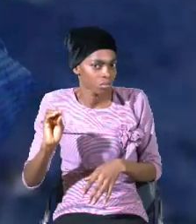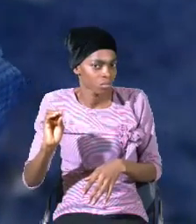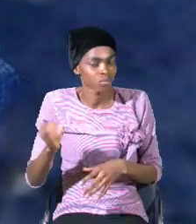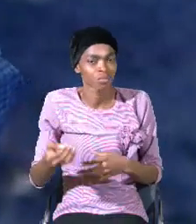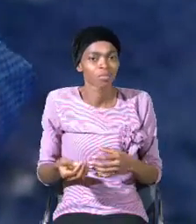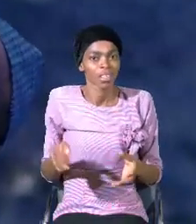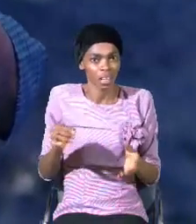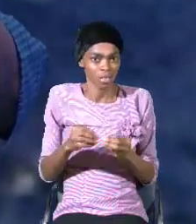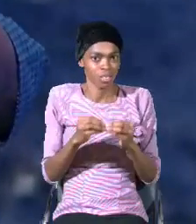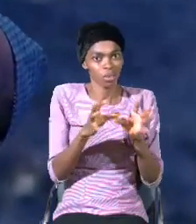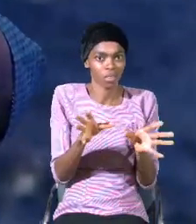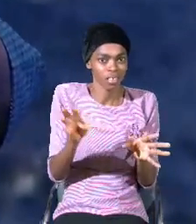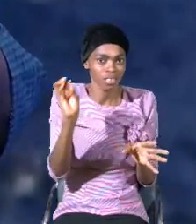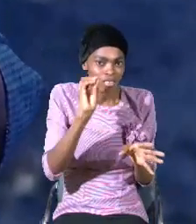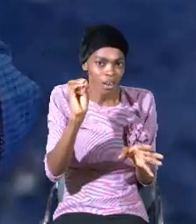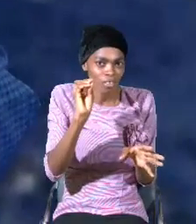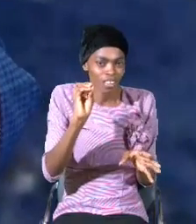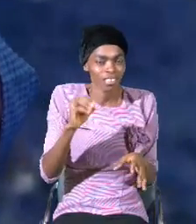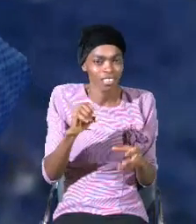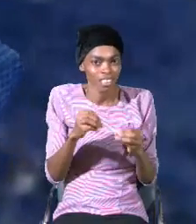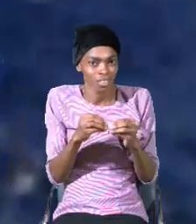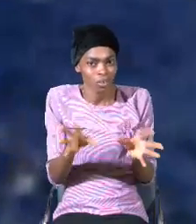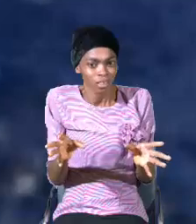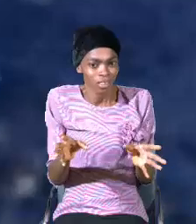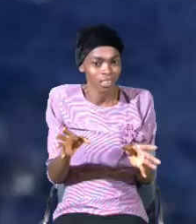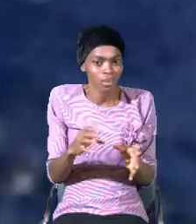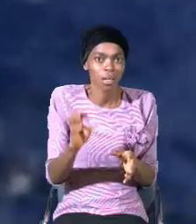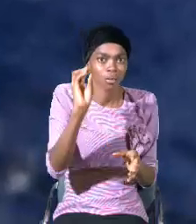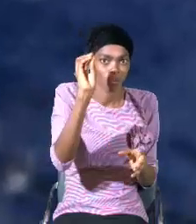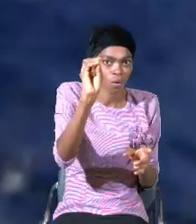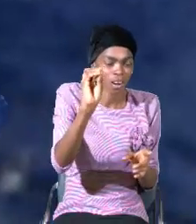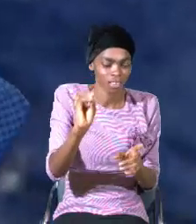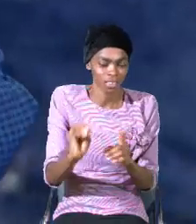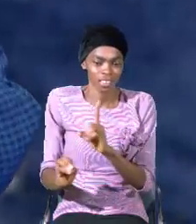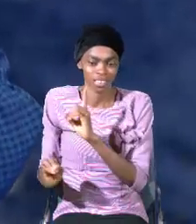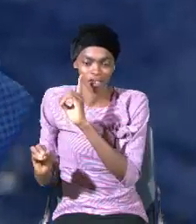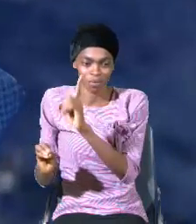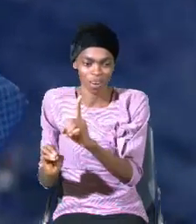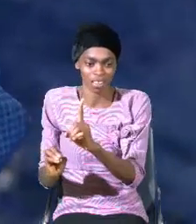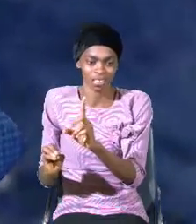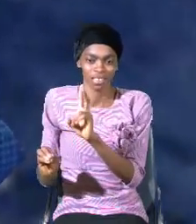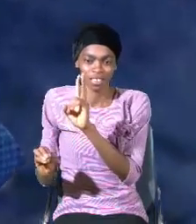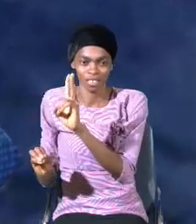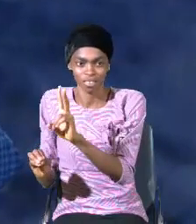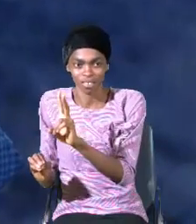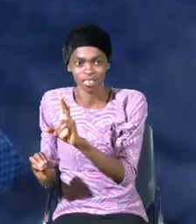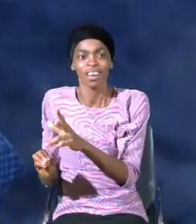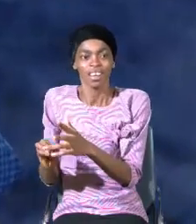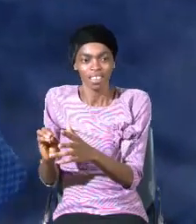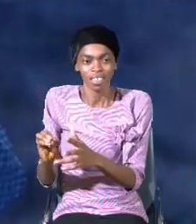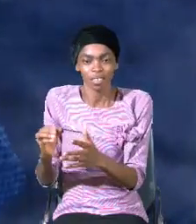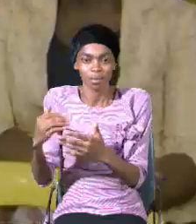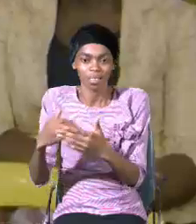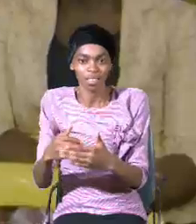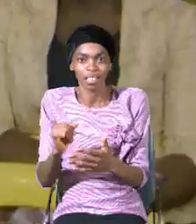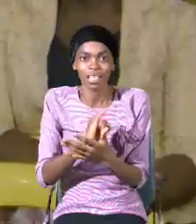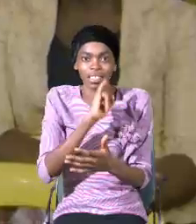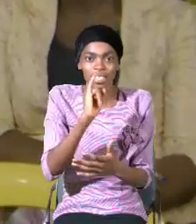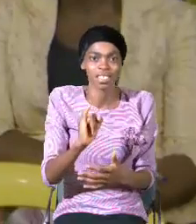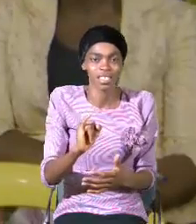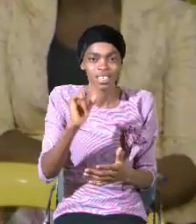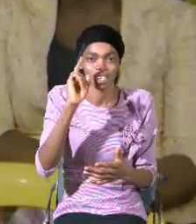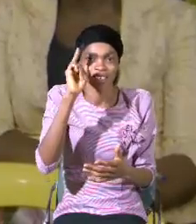them together, one, zero, by the side of each other. What is that? 10. Look